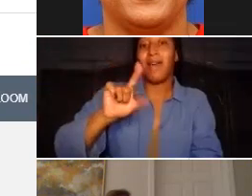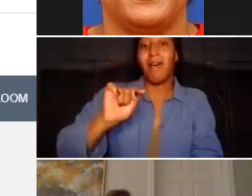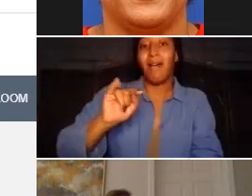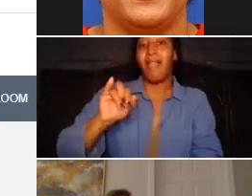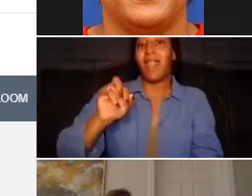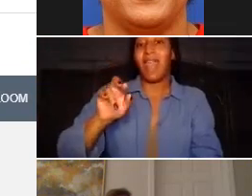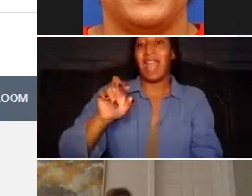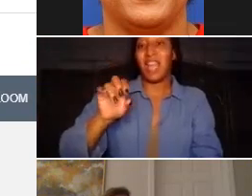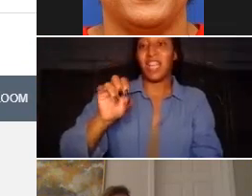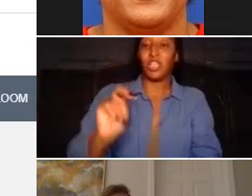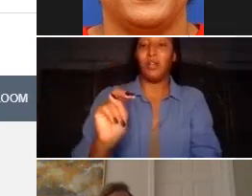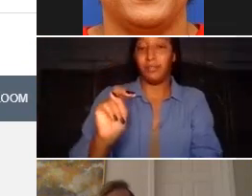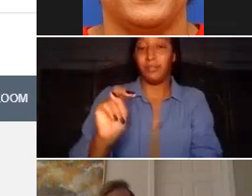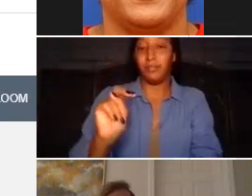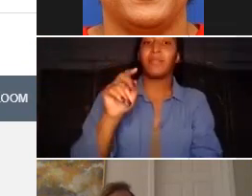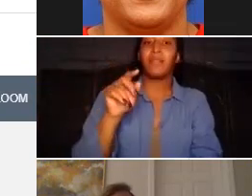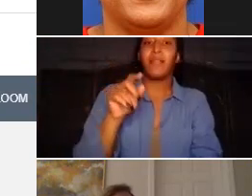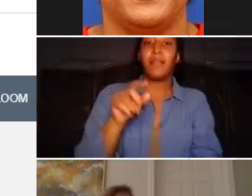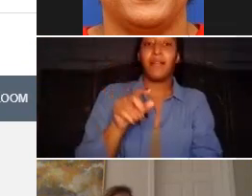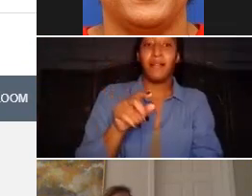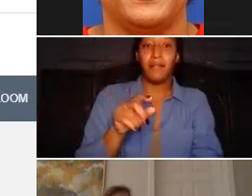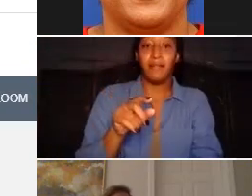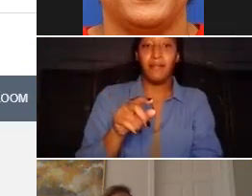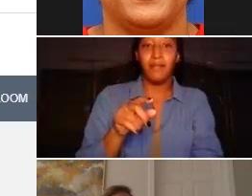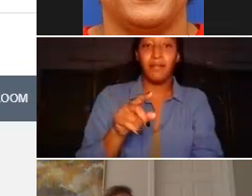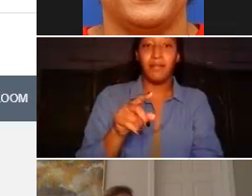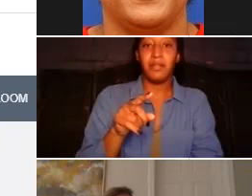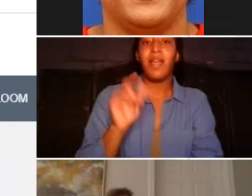right? Or, a liquid, for